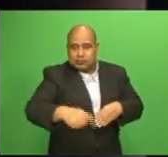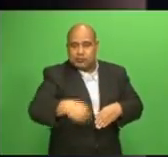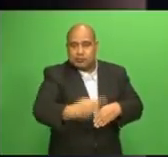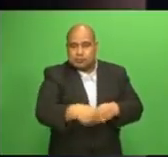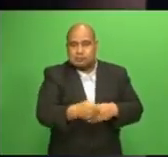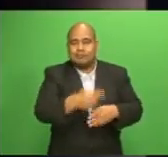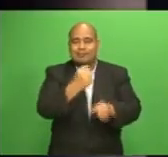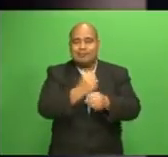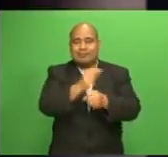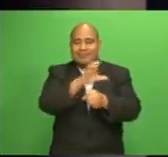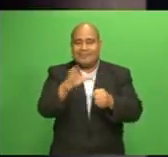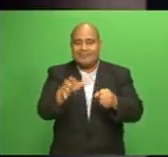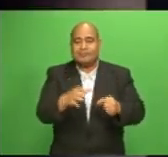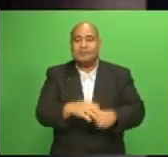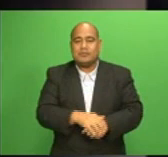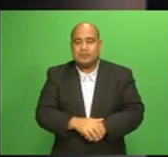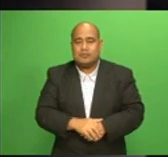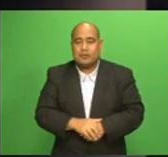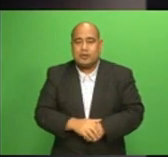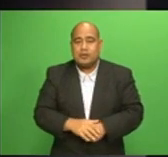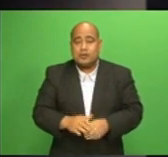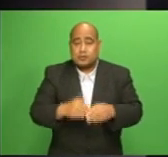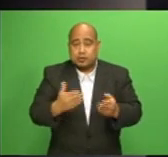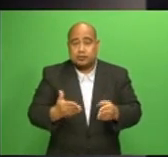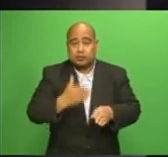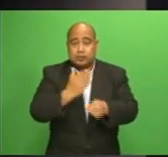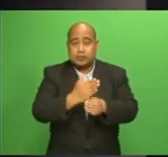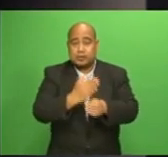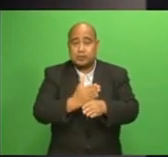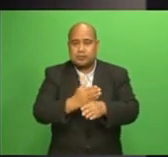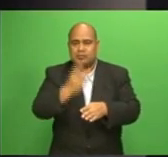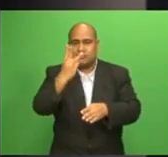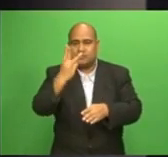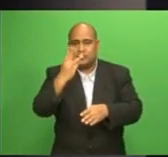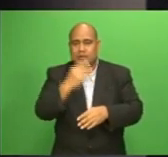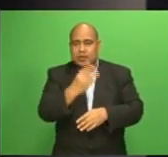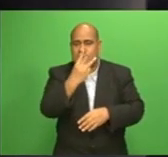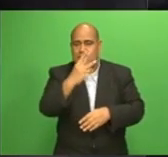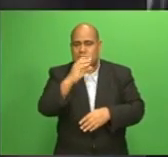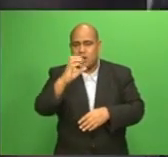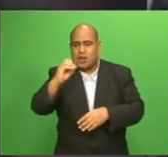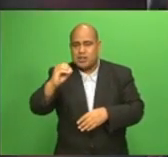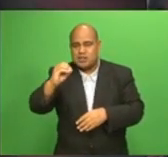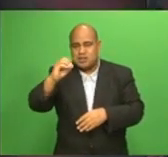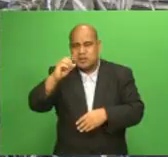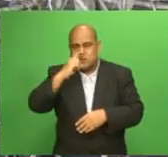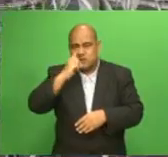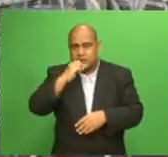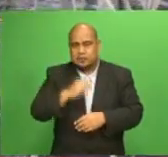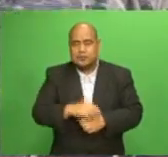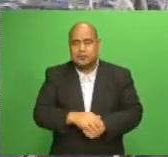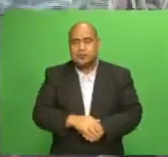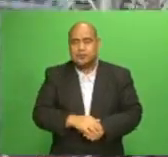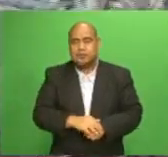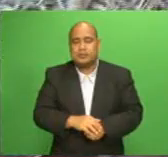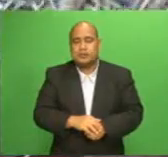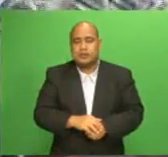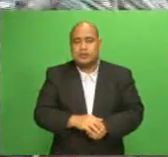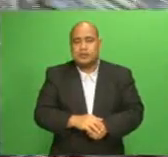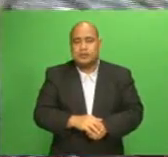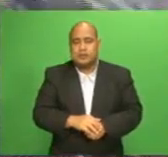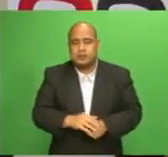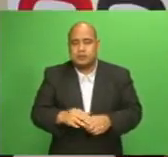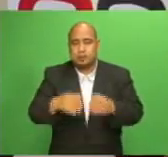Aurum Explorations currently employs around 300 locals. Eleanor Turangaibu, FBC News. Up ahead,